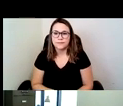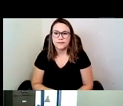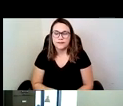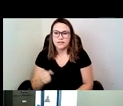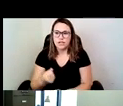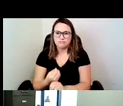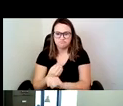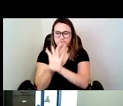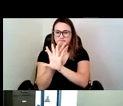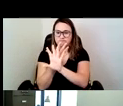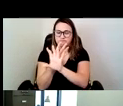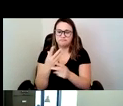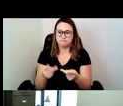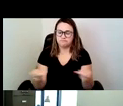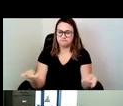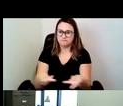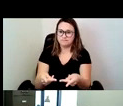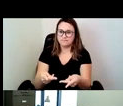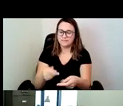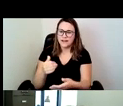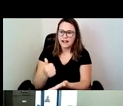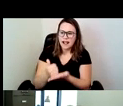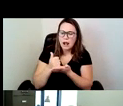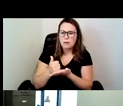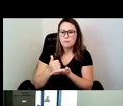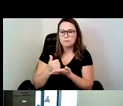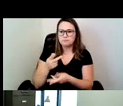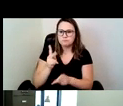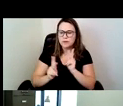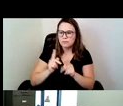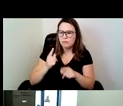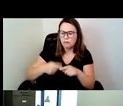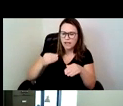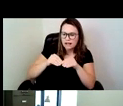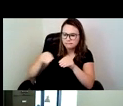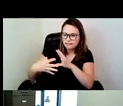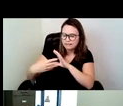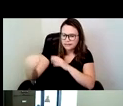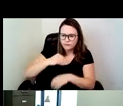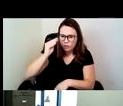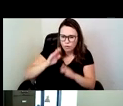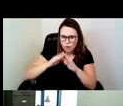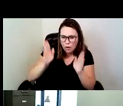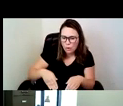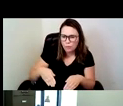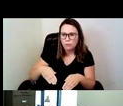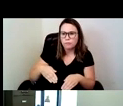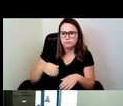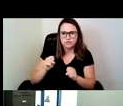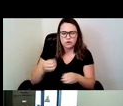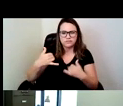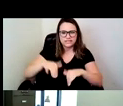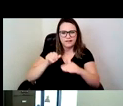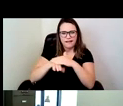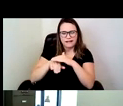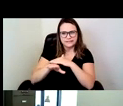allows those who are caregivers or homebound for any other reason to have access to these much-needed educational